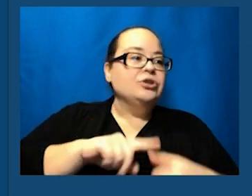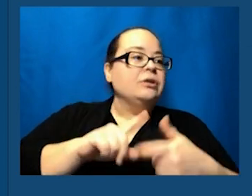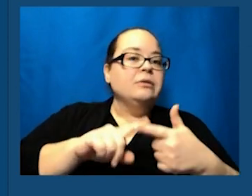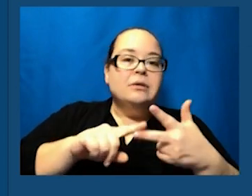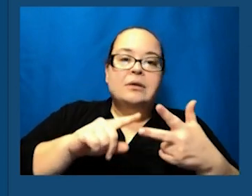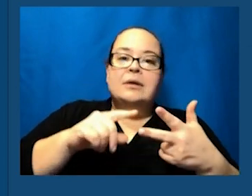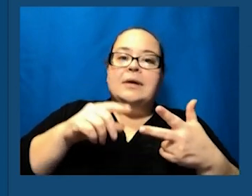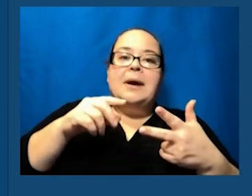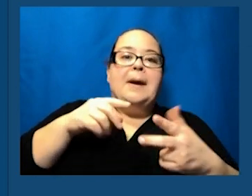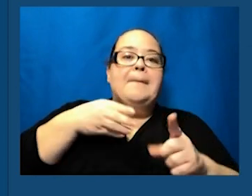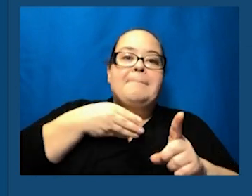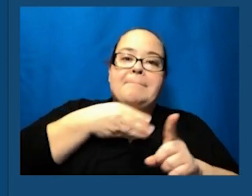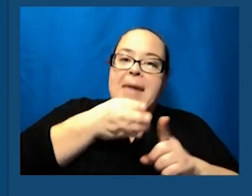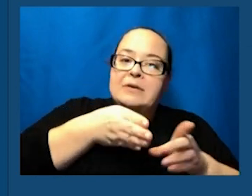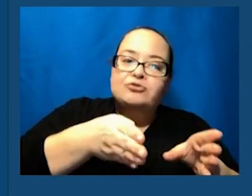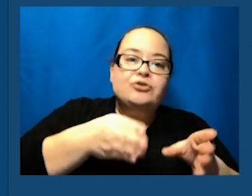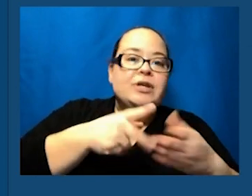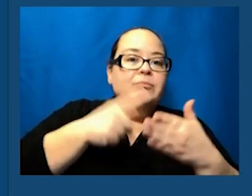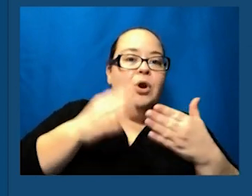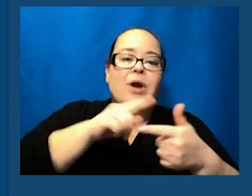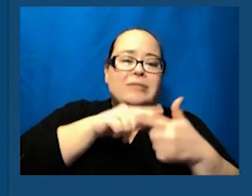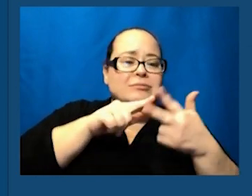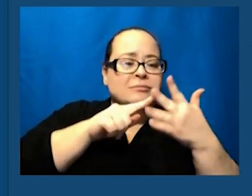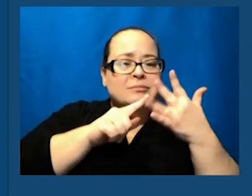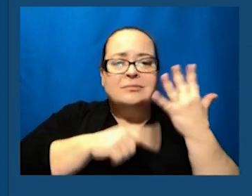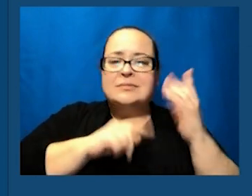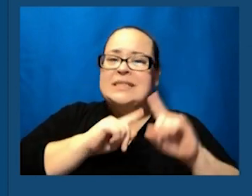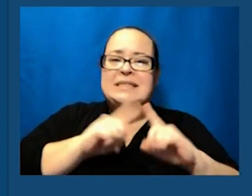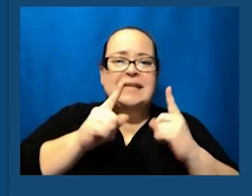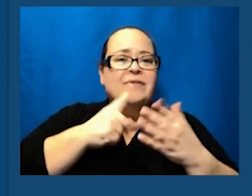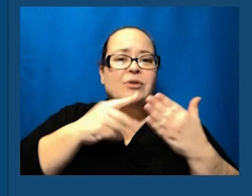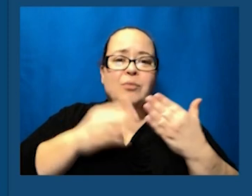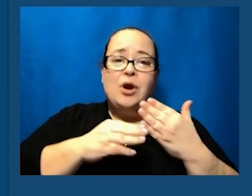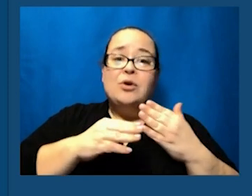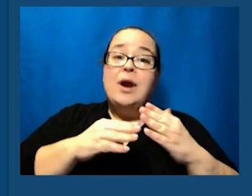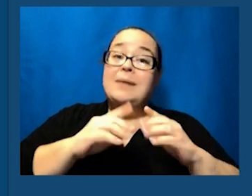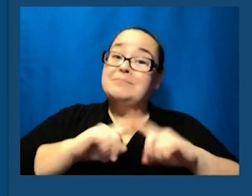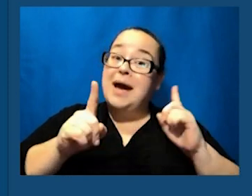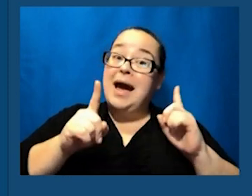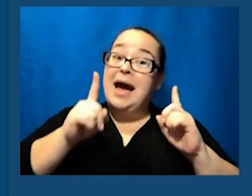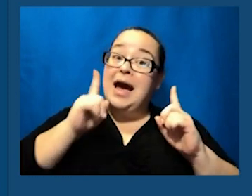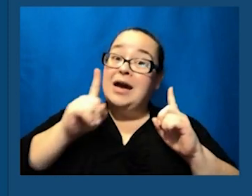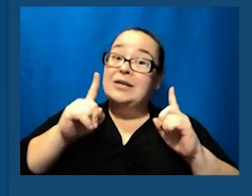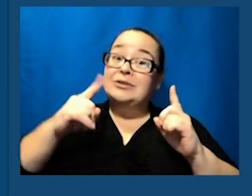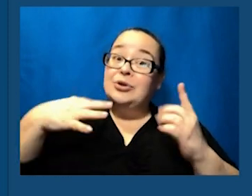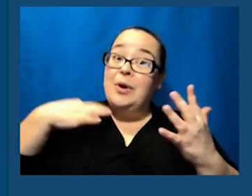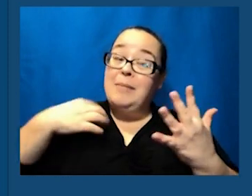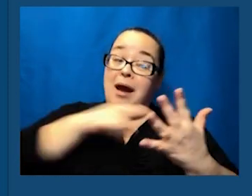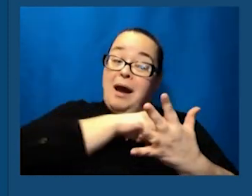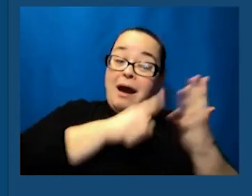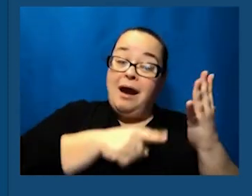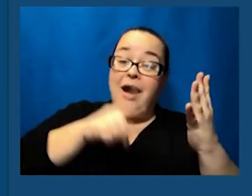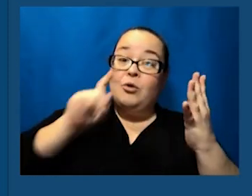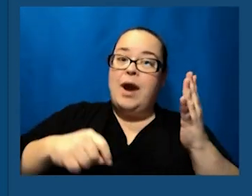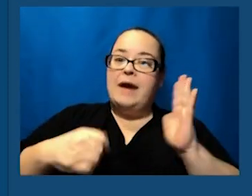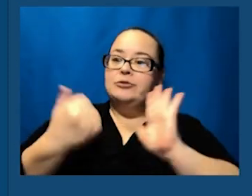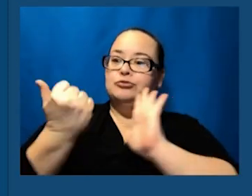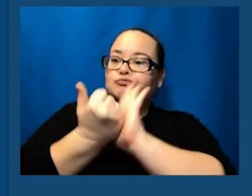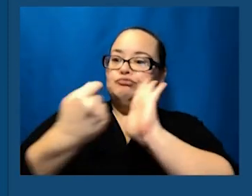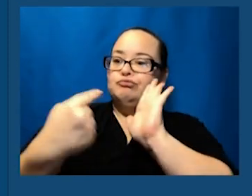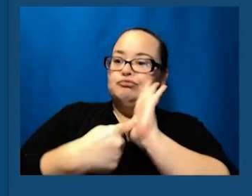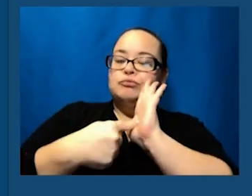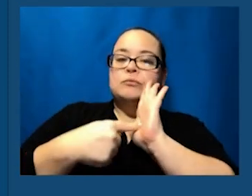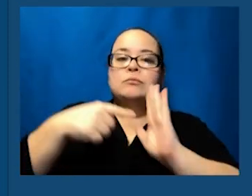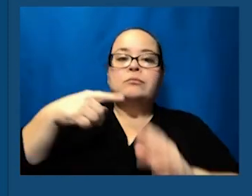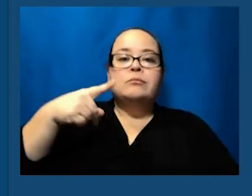have gathered together all kinds of programs, but in order to apply, you have to be a designated pro-housing community. And look at